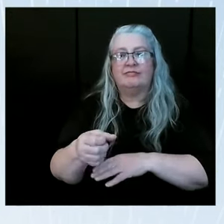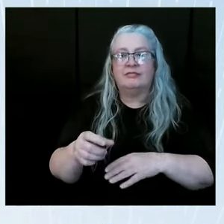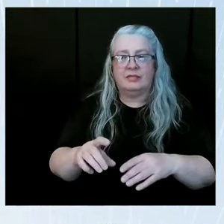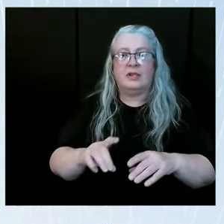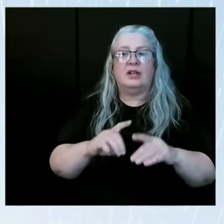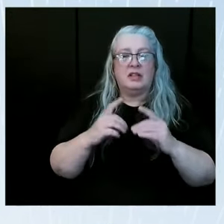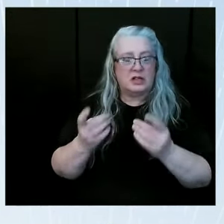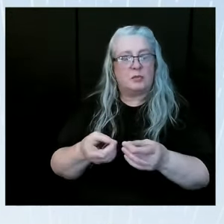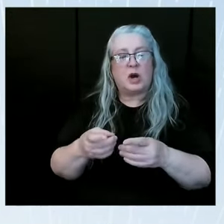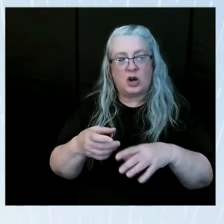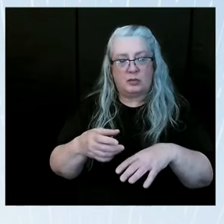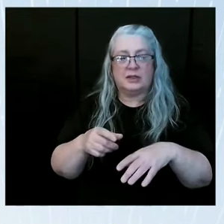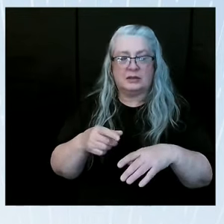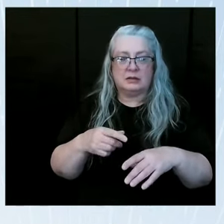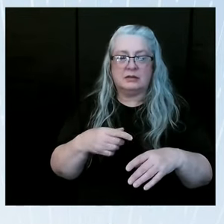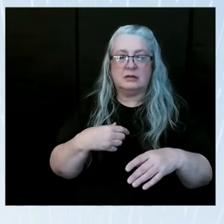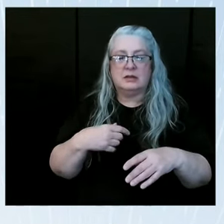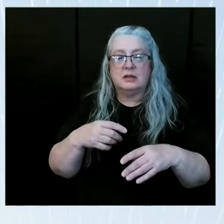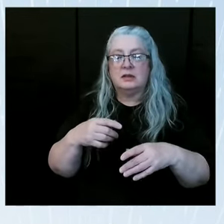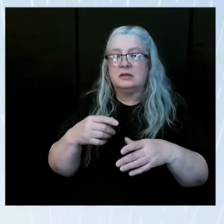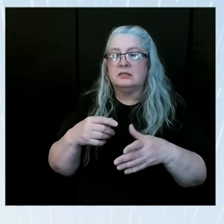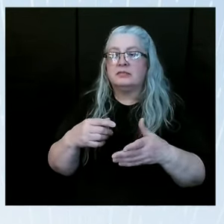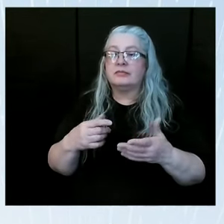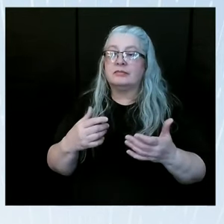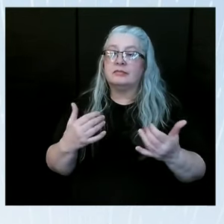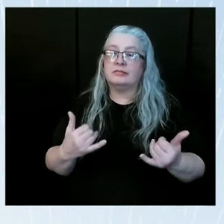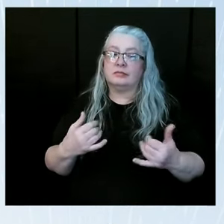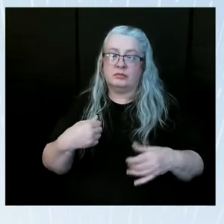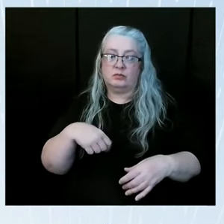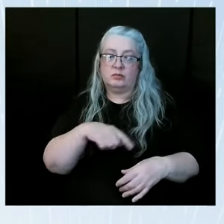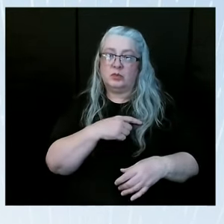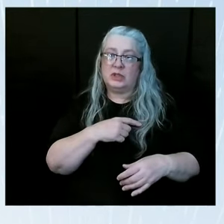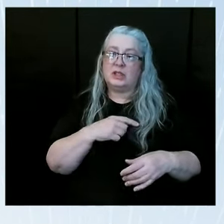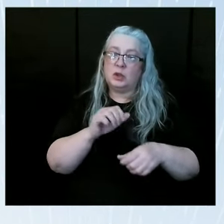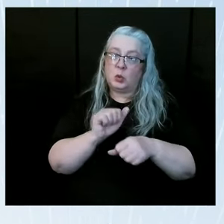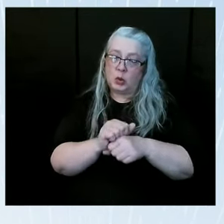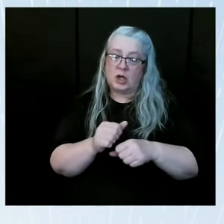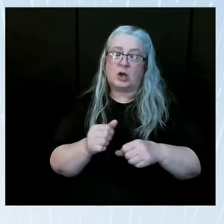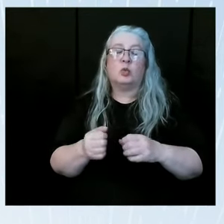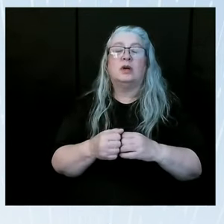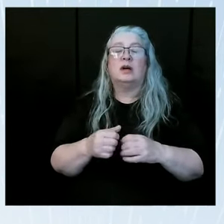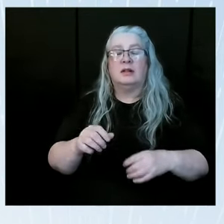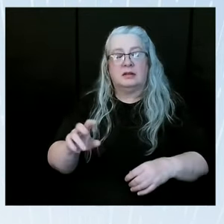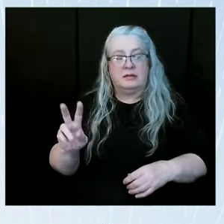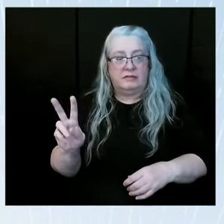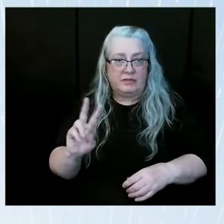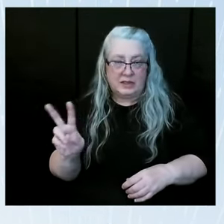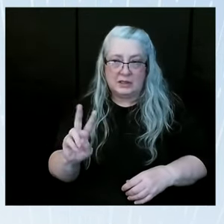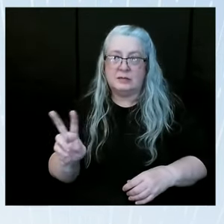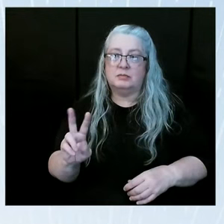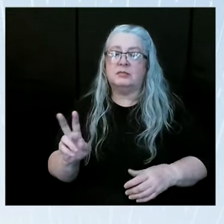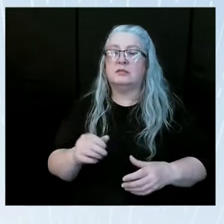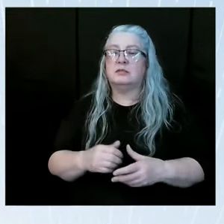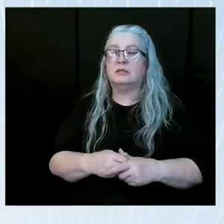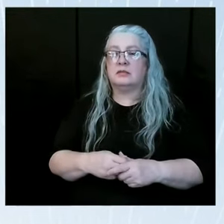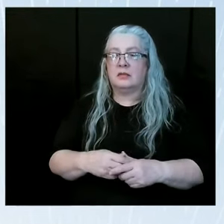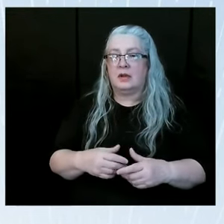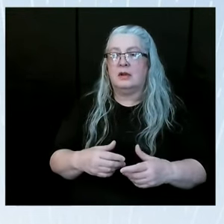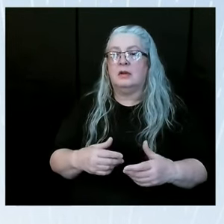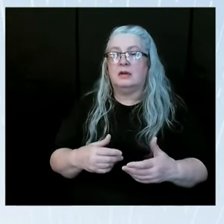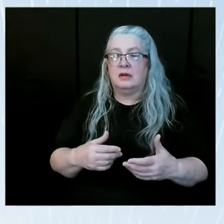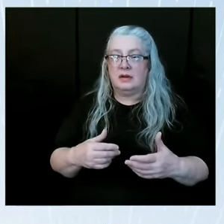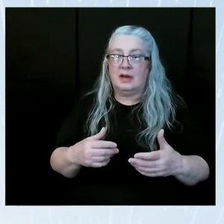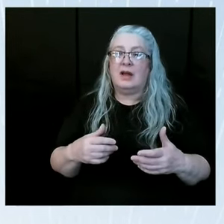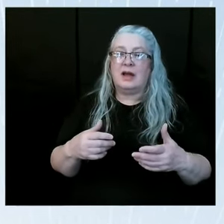rescue victims, to develop for them the resources and the path to become survivors. And